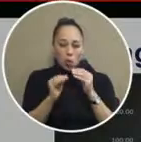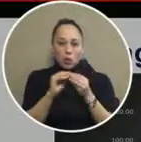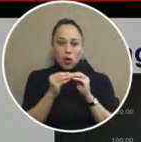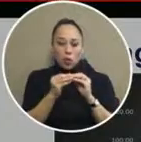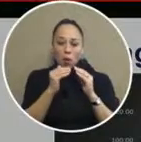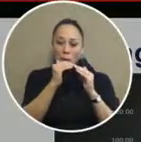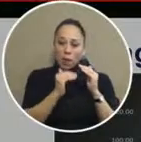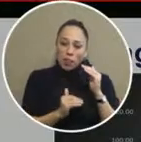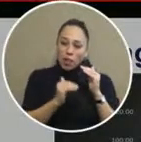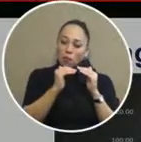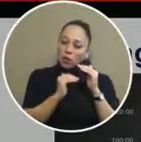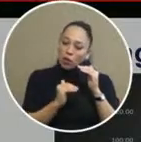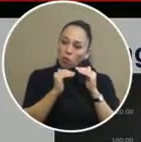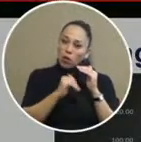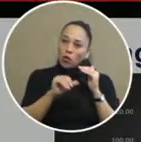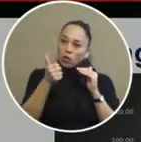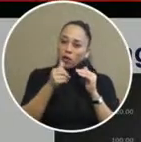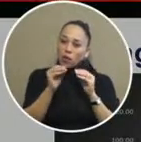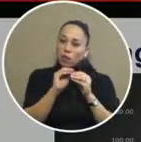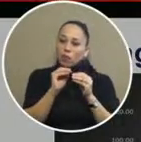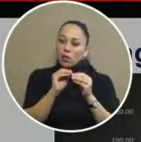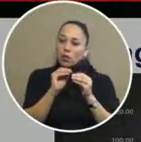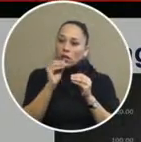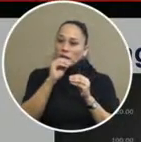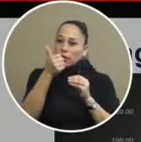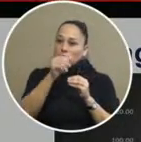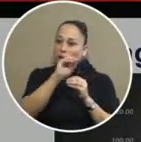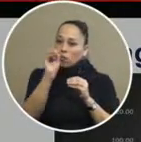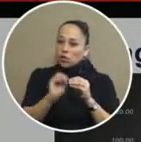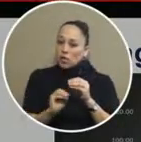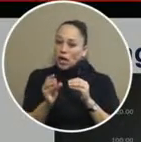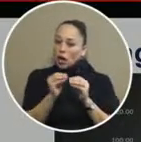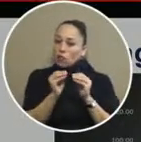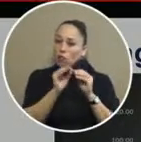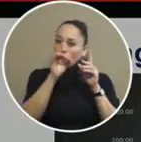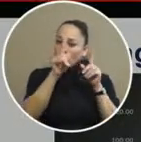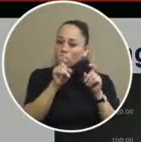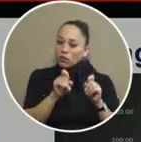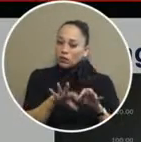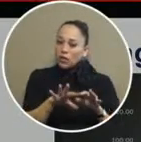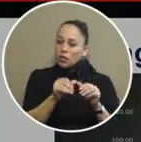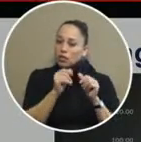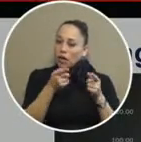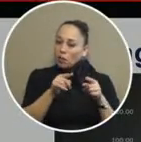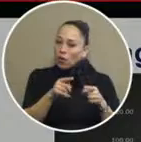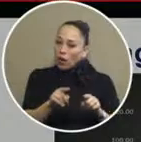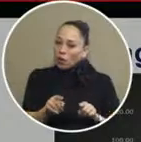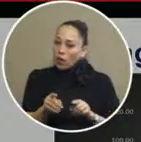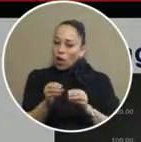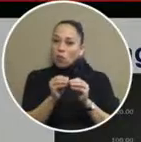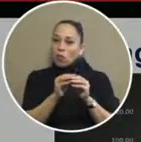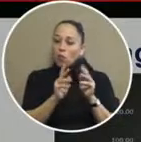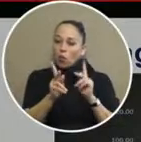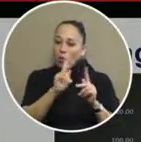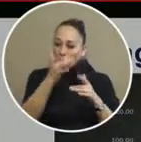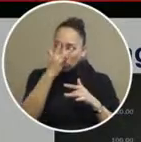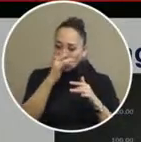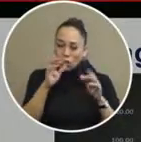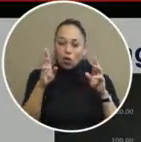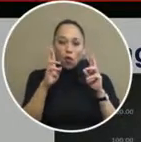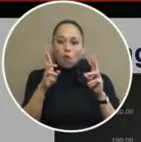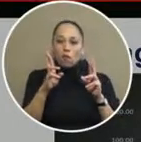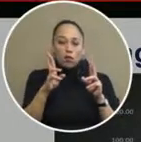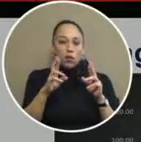below the 10%, and as more testing continues and more people we found positive, hopefully we don't find